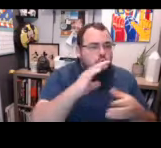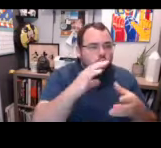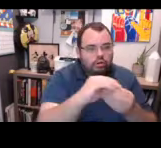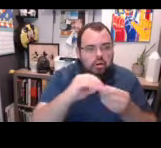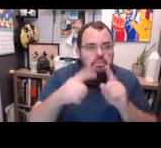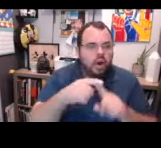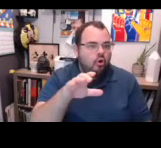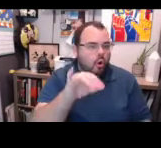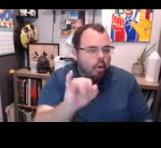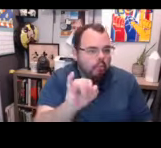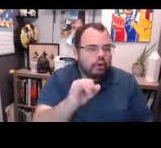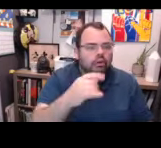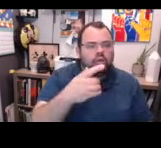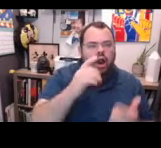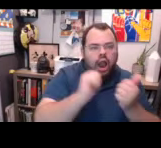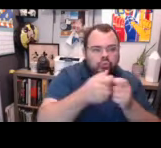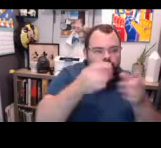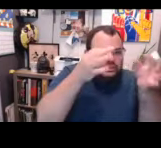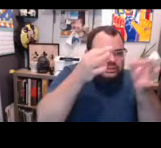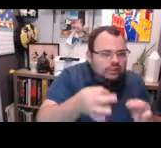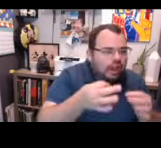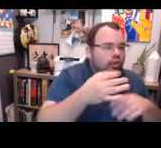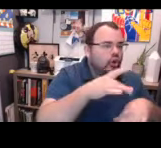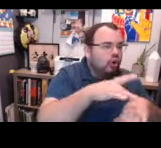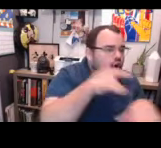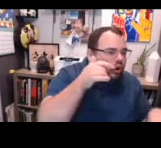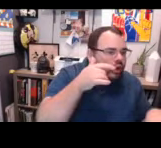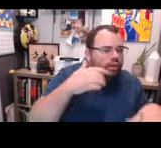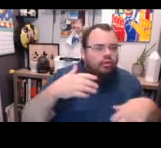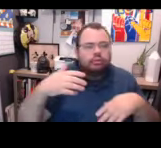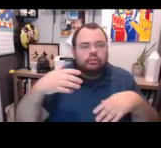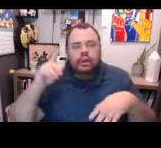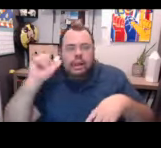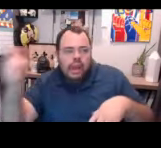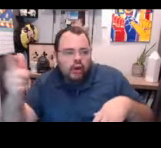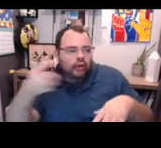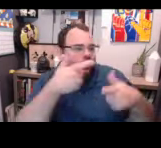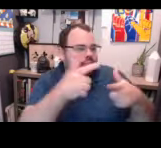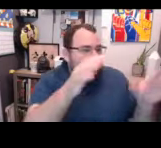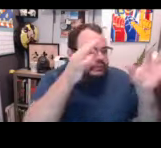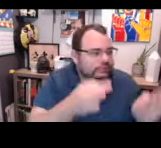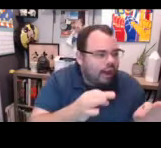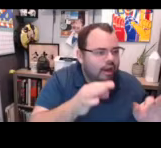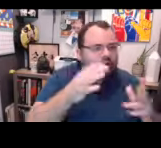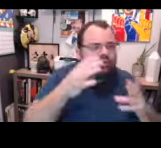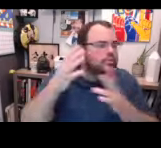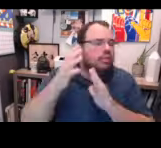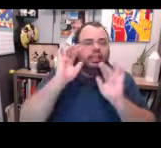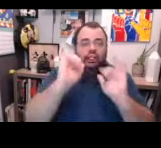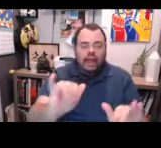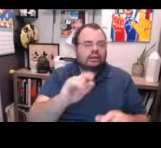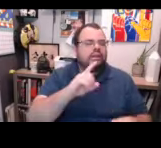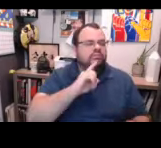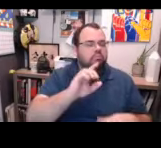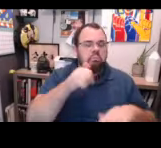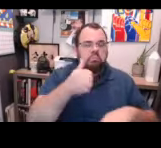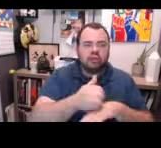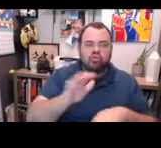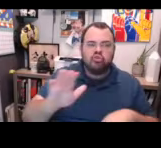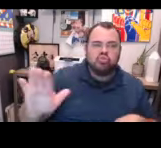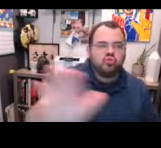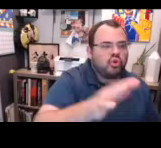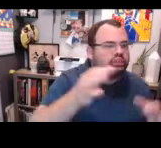Okay, well, I appreciate you all sharing your stories and your comments regarding CI and how you would decide what's early, later, what would,